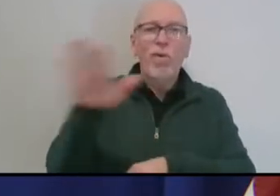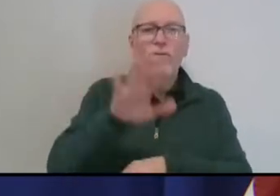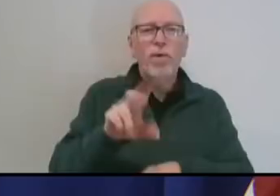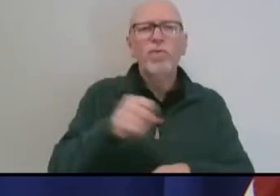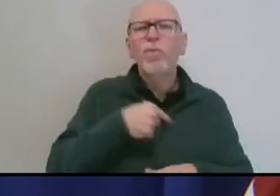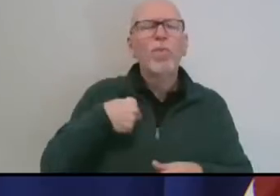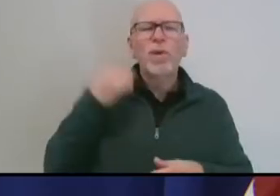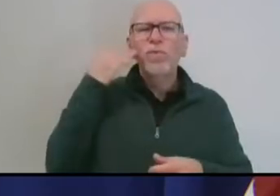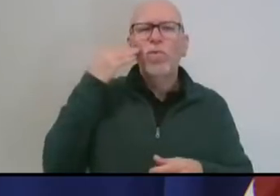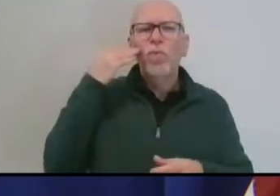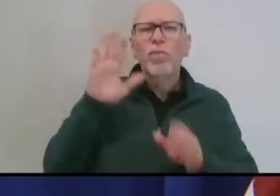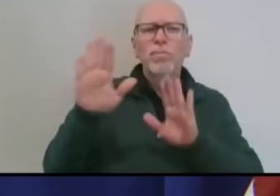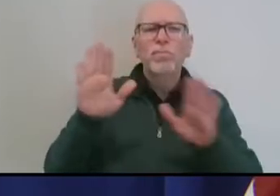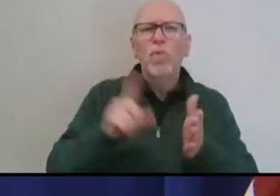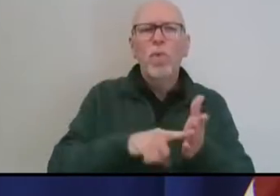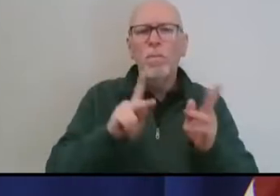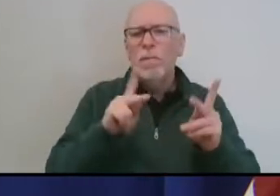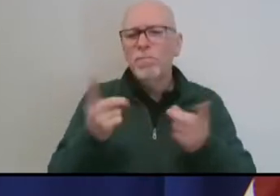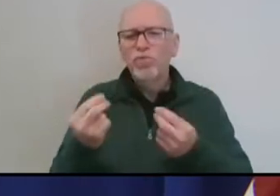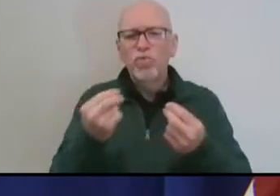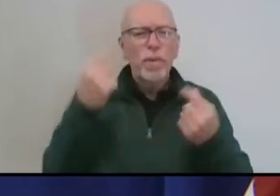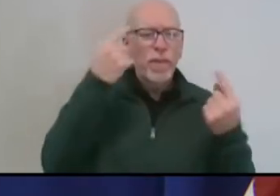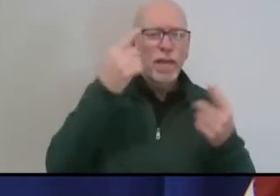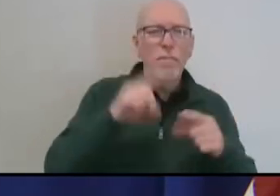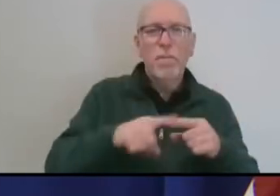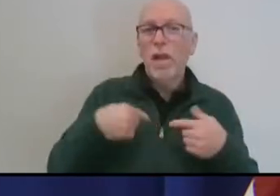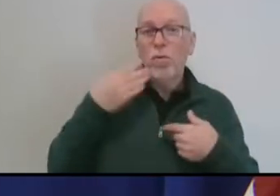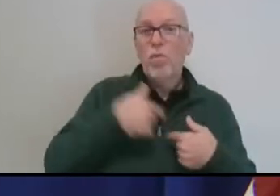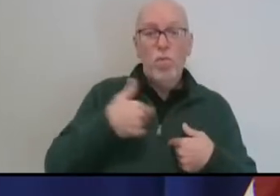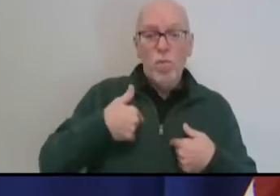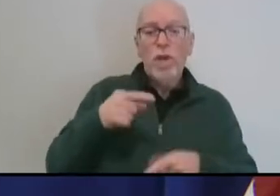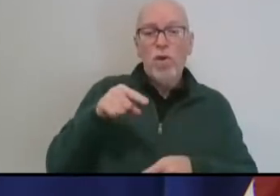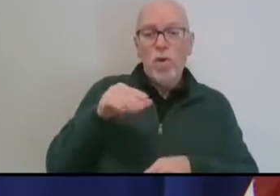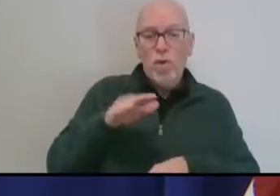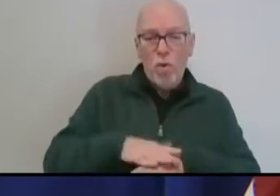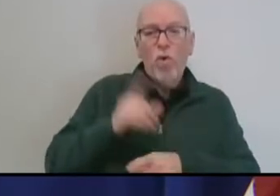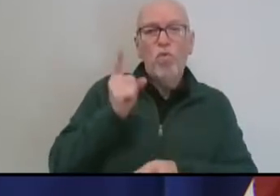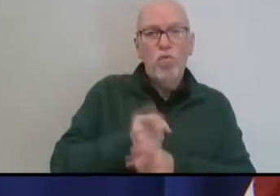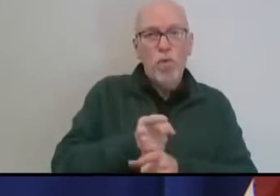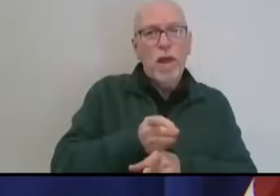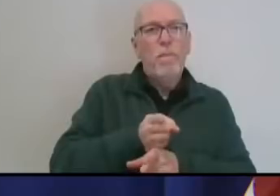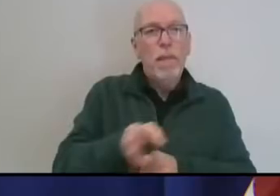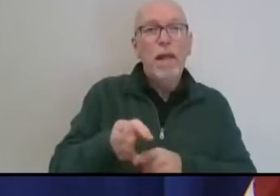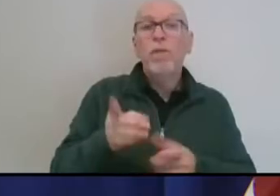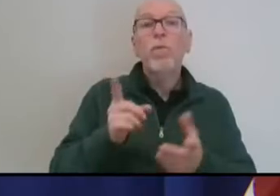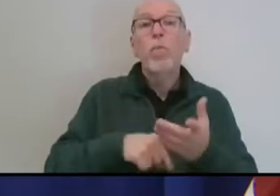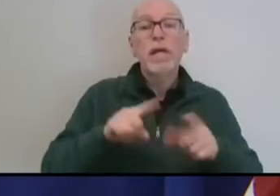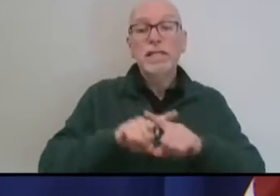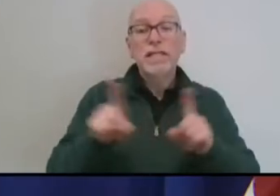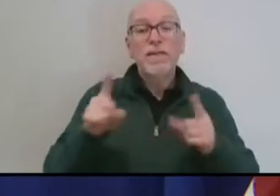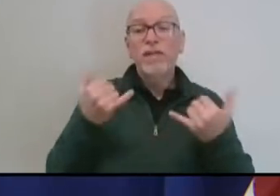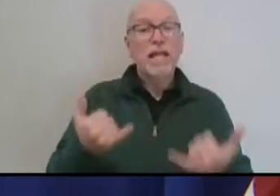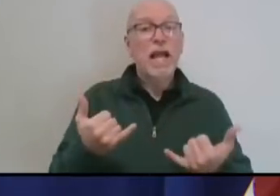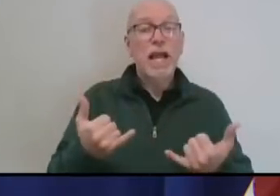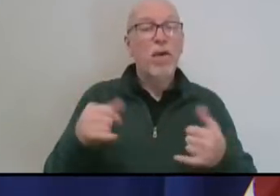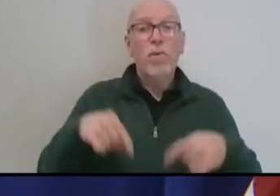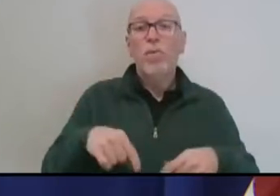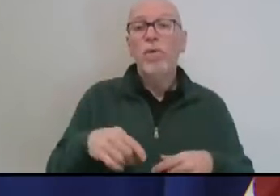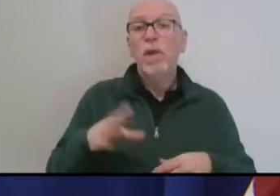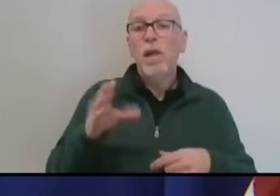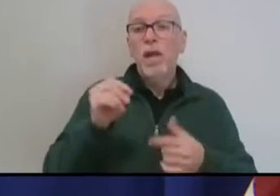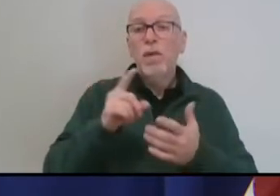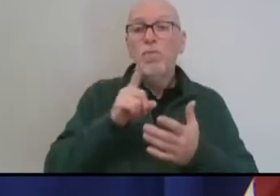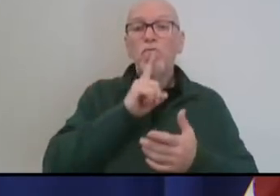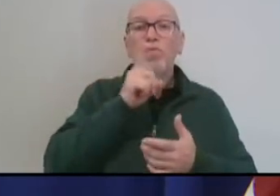of what people are thinking. But all I know is we're on the right path, and the thing that's different about right now is, and what